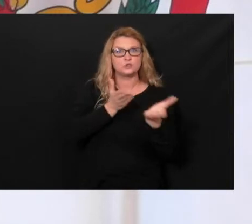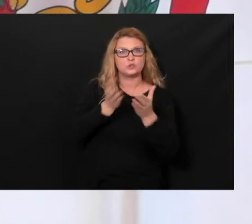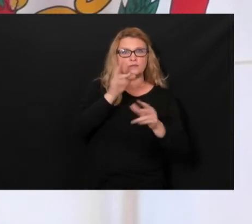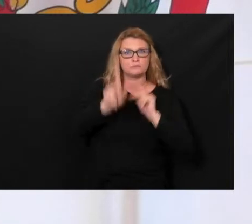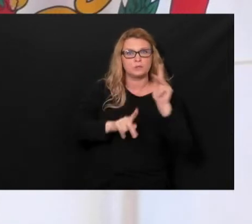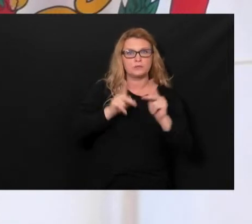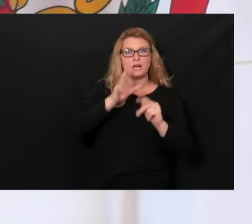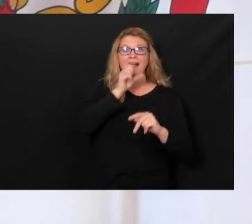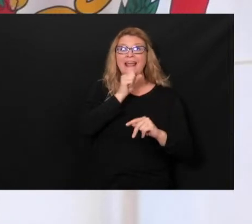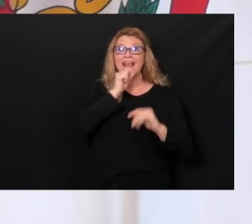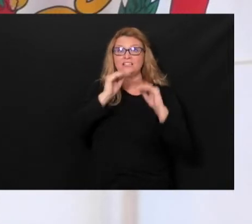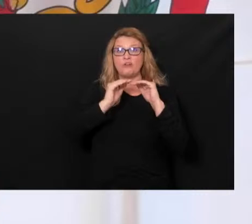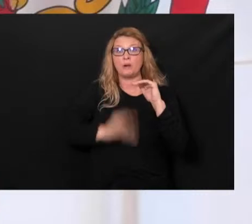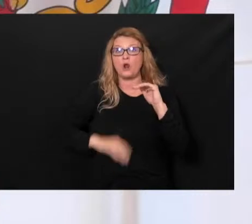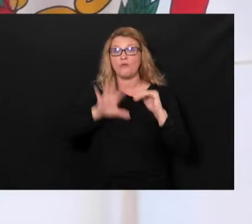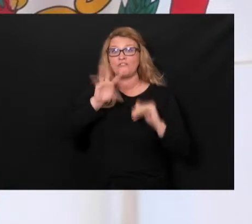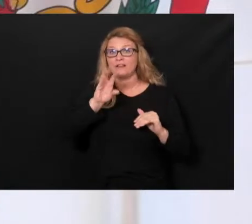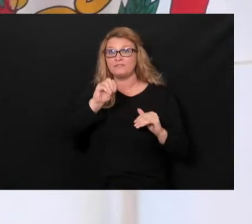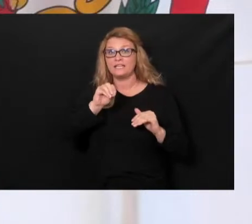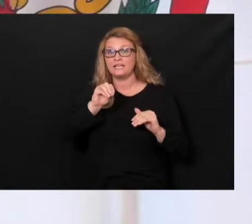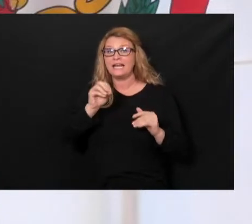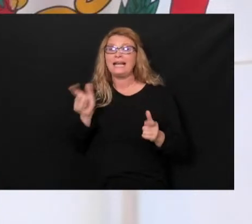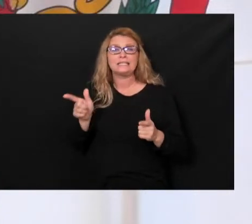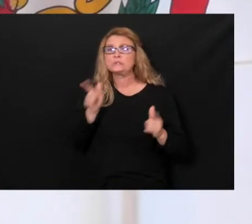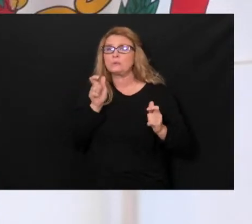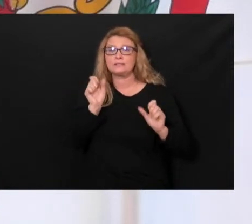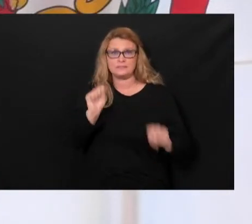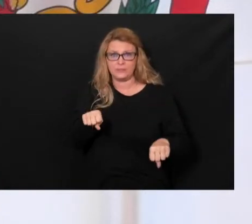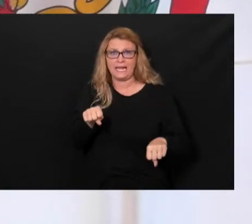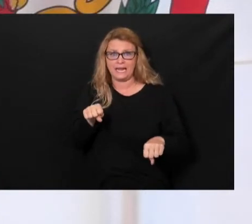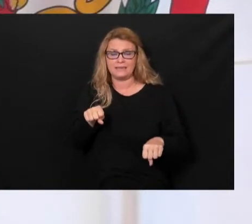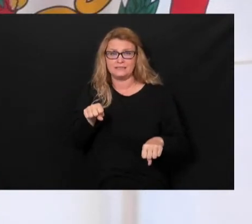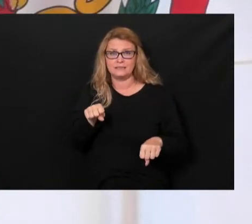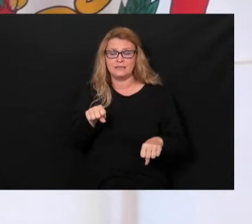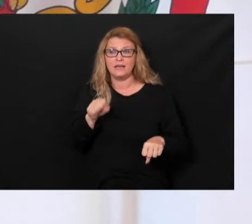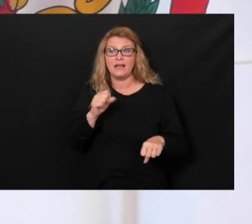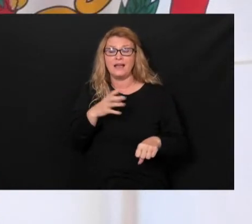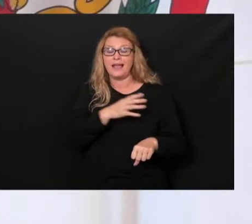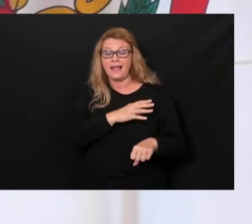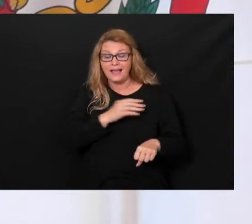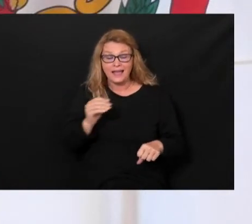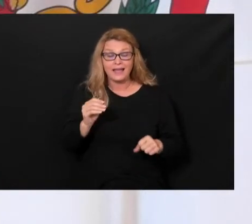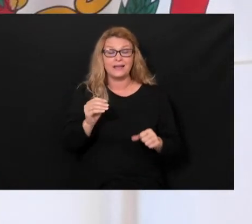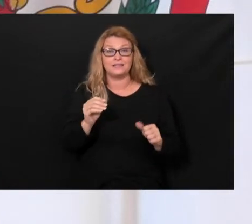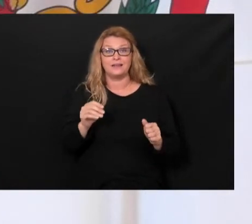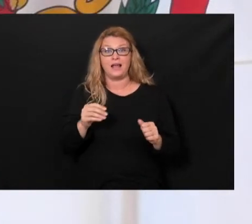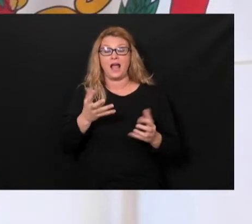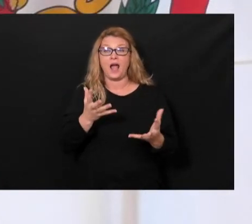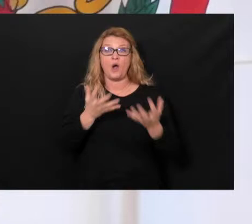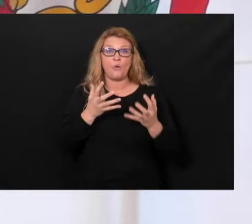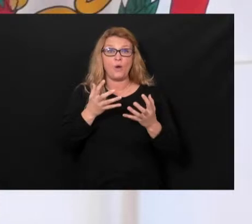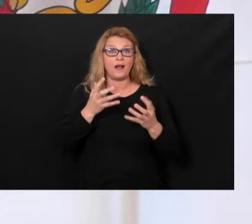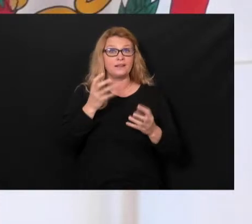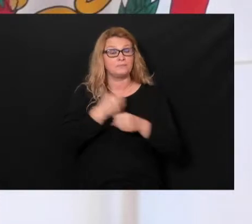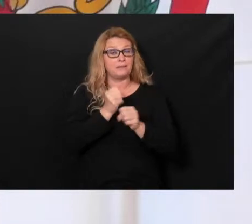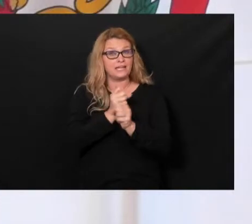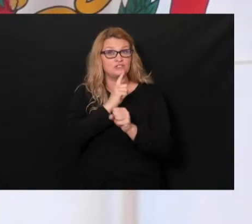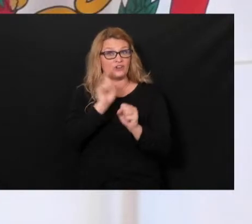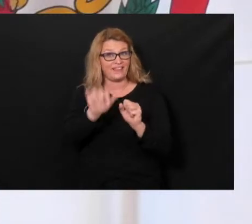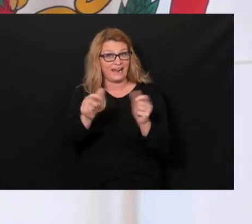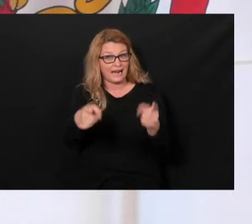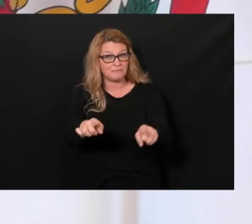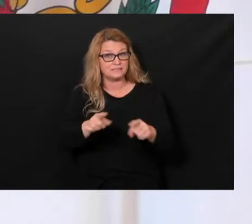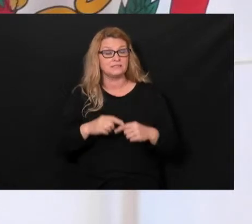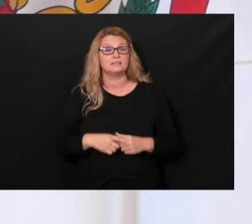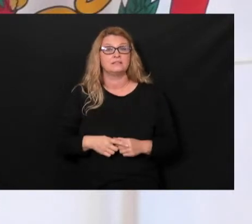50 and under as quickly as we possibly can, and I will assure you that everybody's dialed into that. The next thing